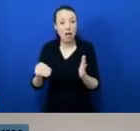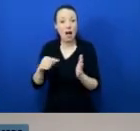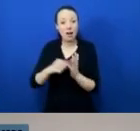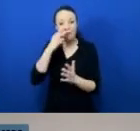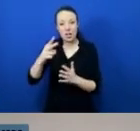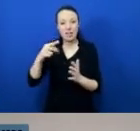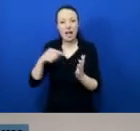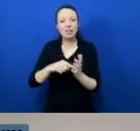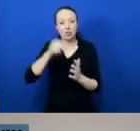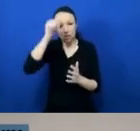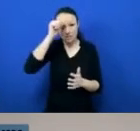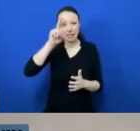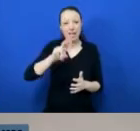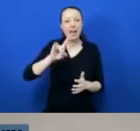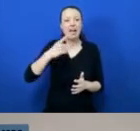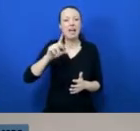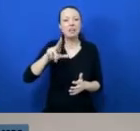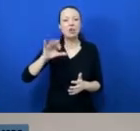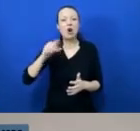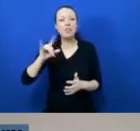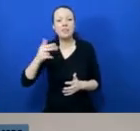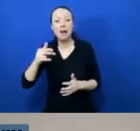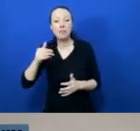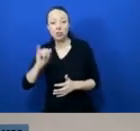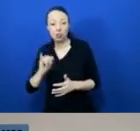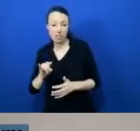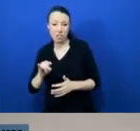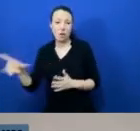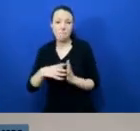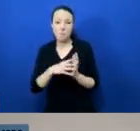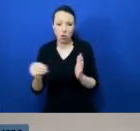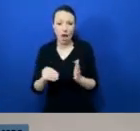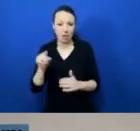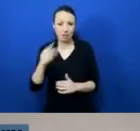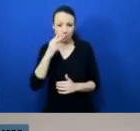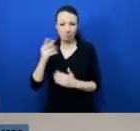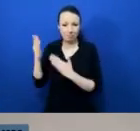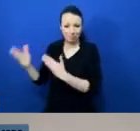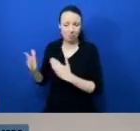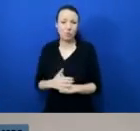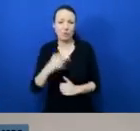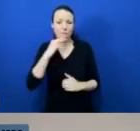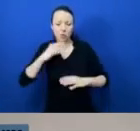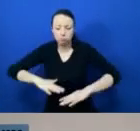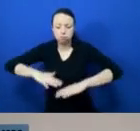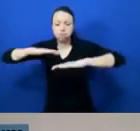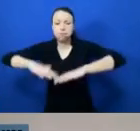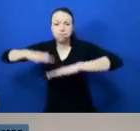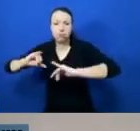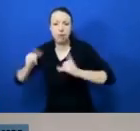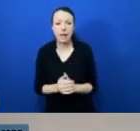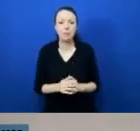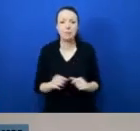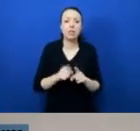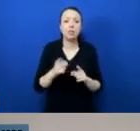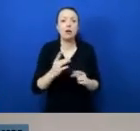Here you can see the hydrodynamic model and this balancing that is very important to receive